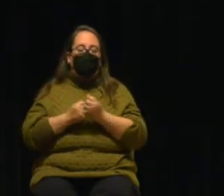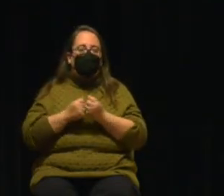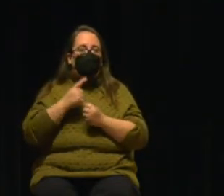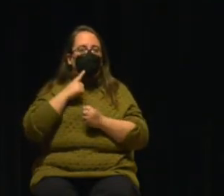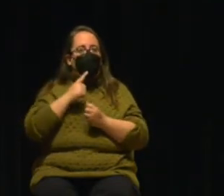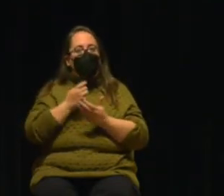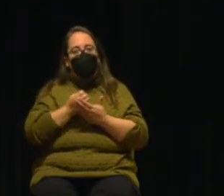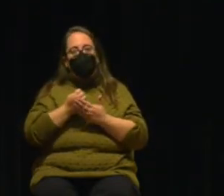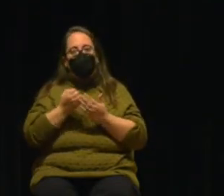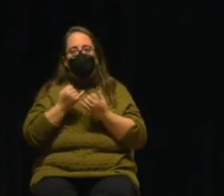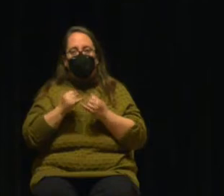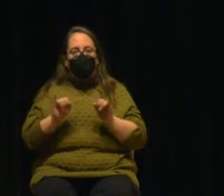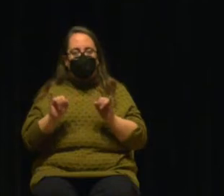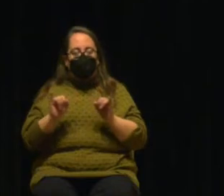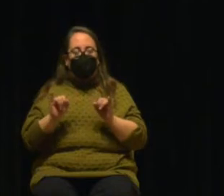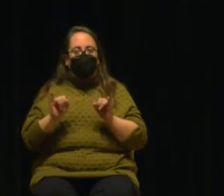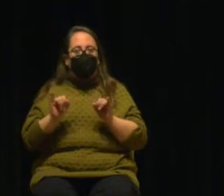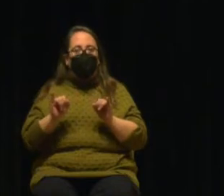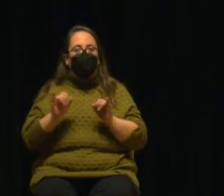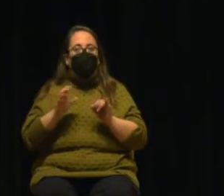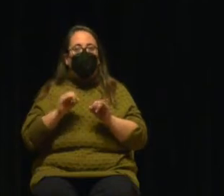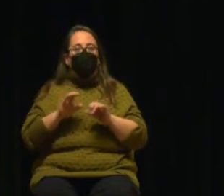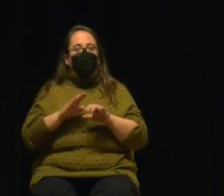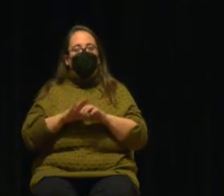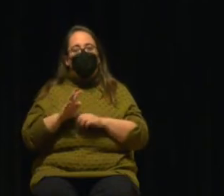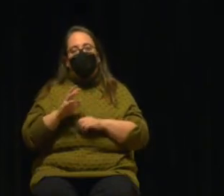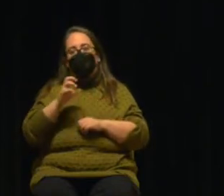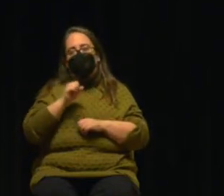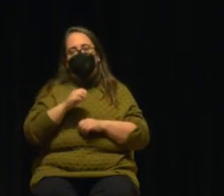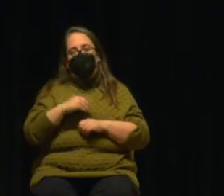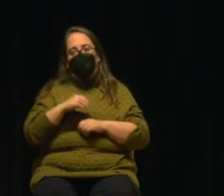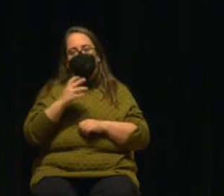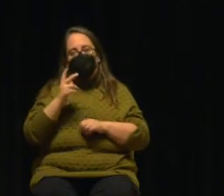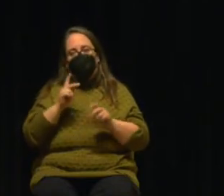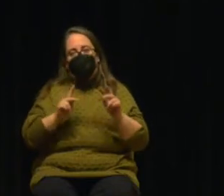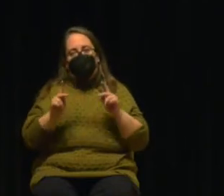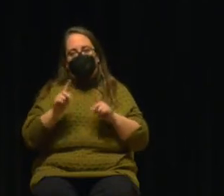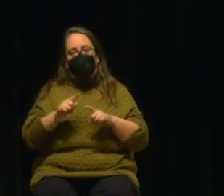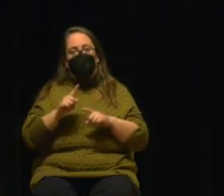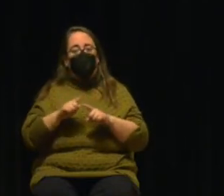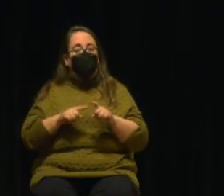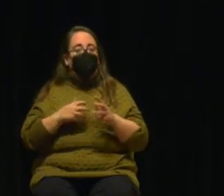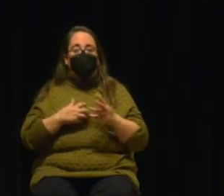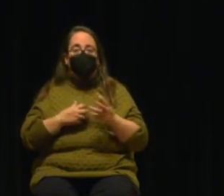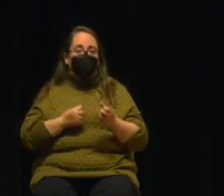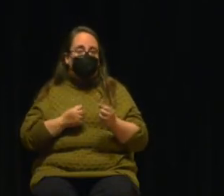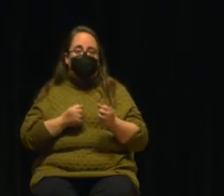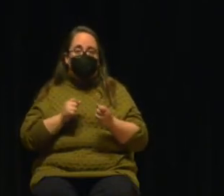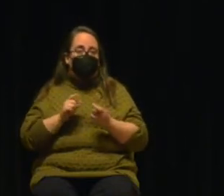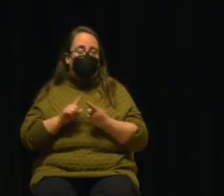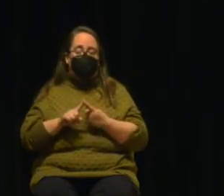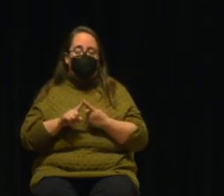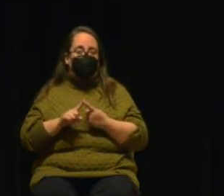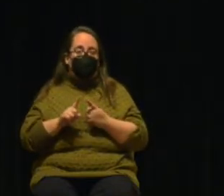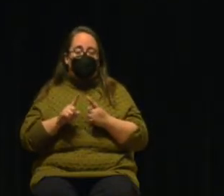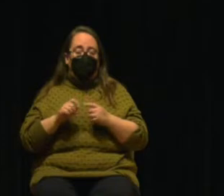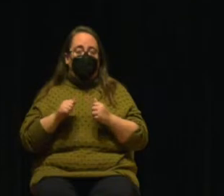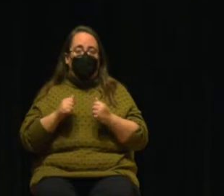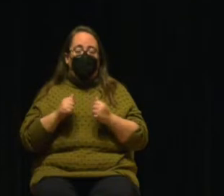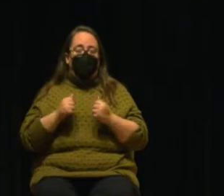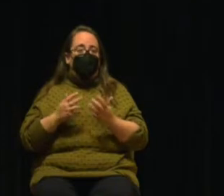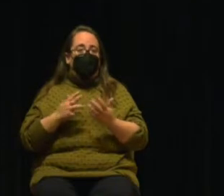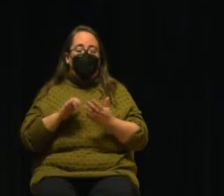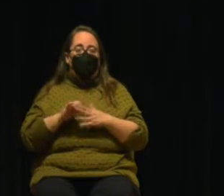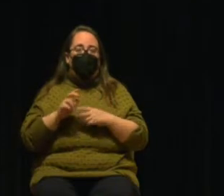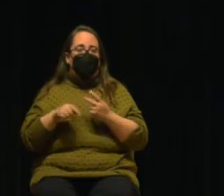economic independence, on the assumption that white people could not be trusted to provide this